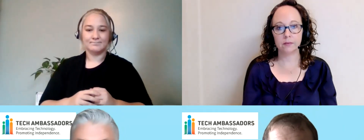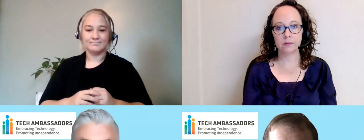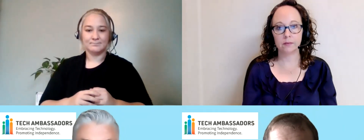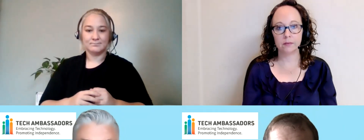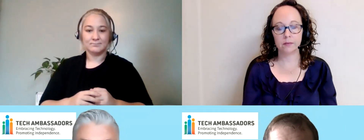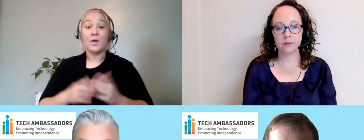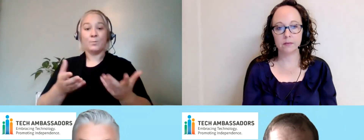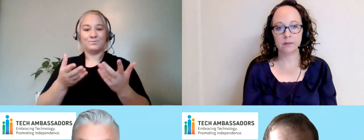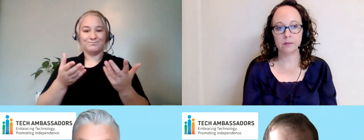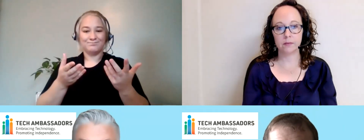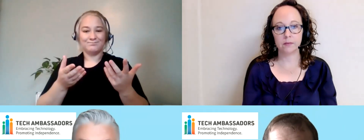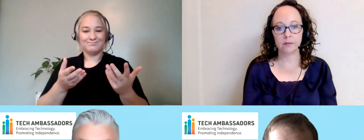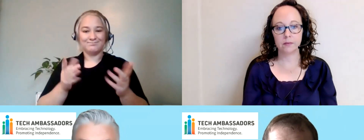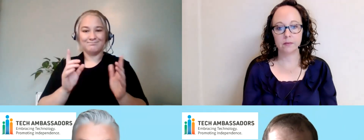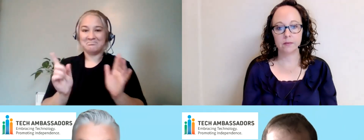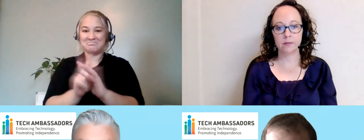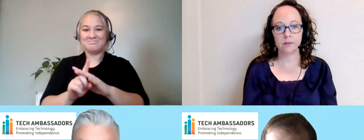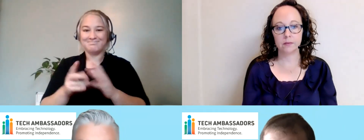There.